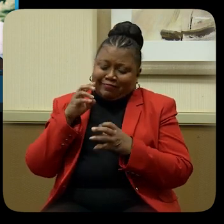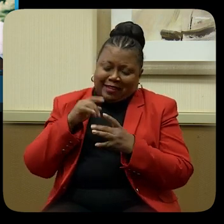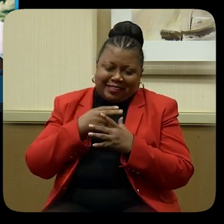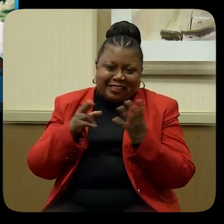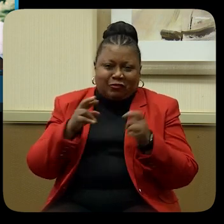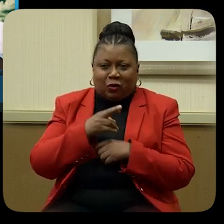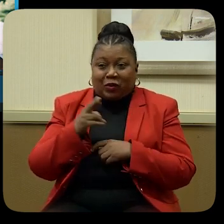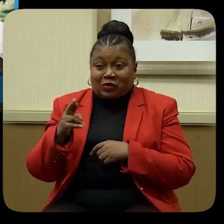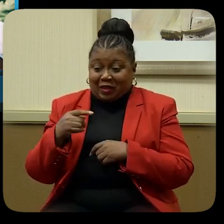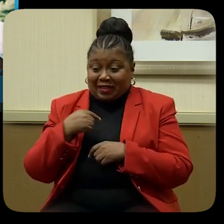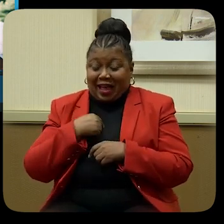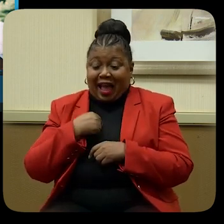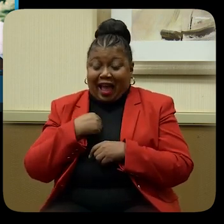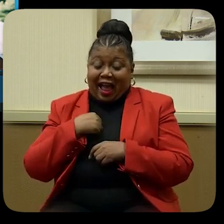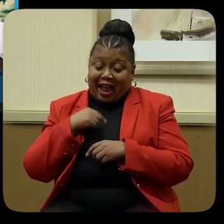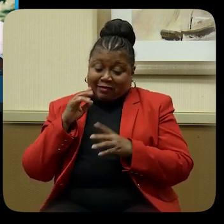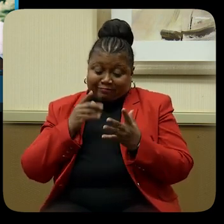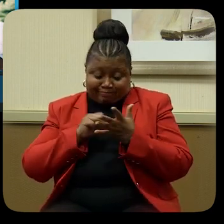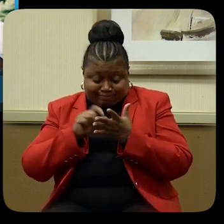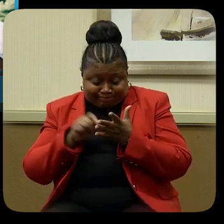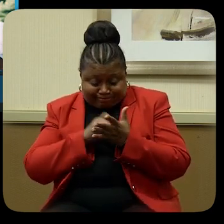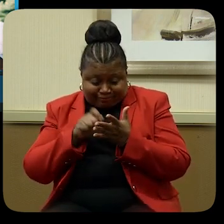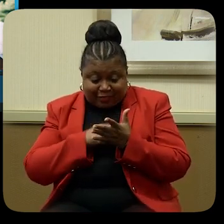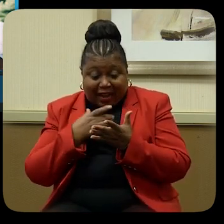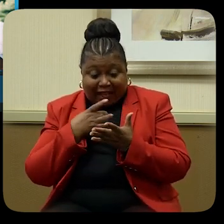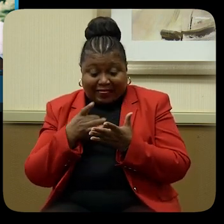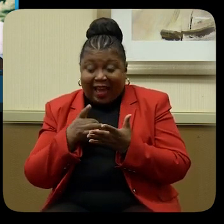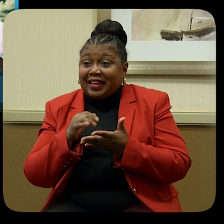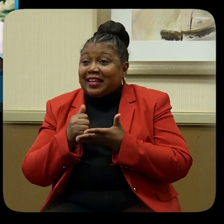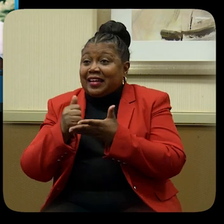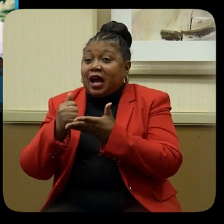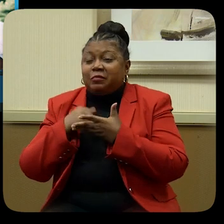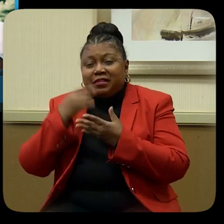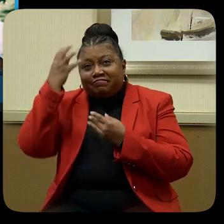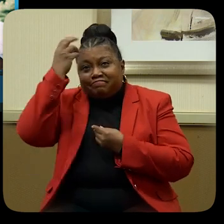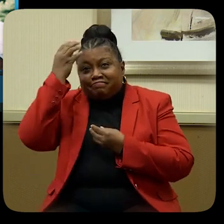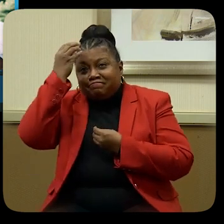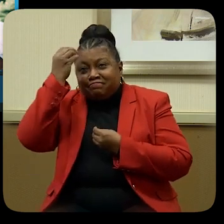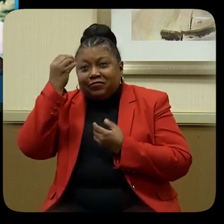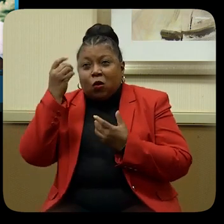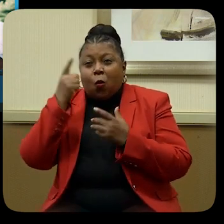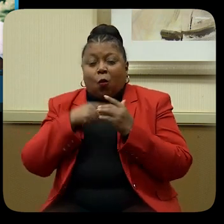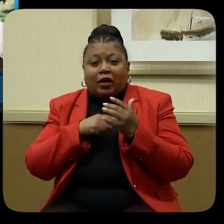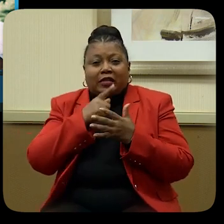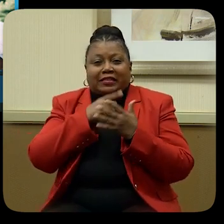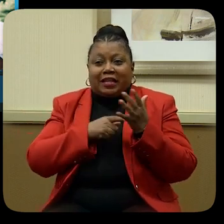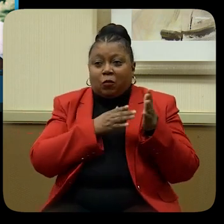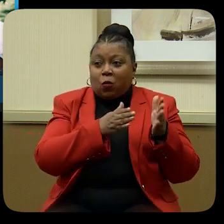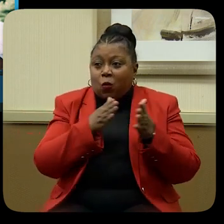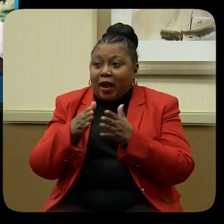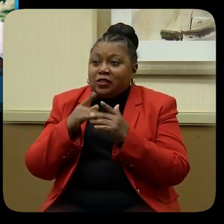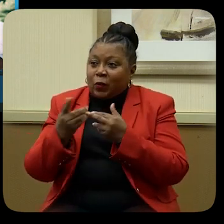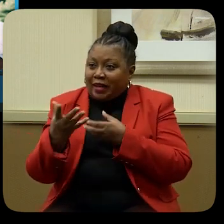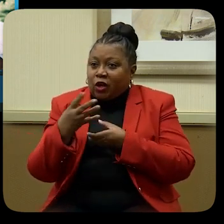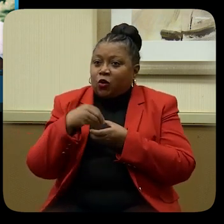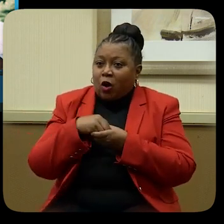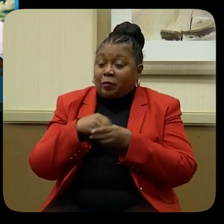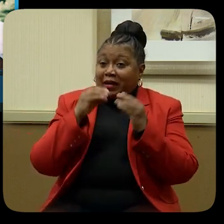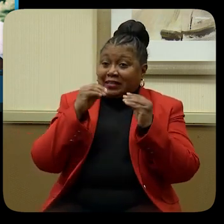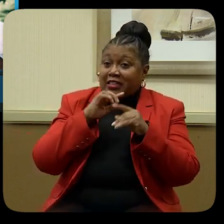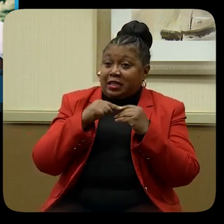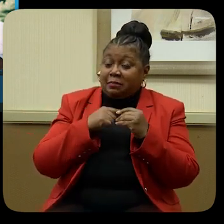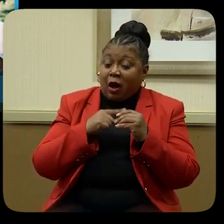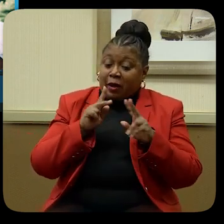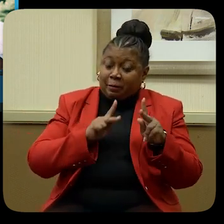different resources that I've looked through and that I like that can help us think through what are some of the ways that we can incorporate teaching